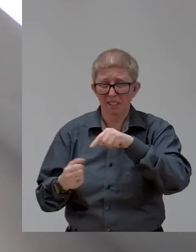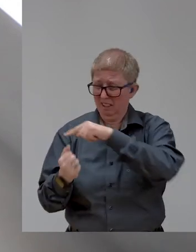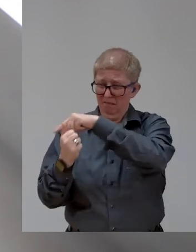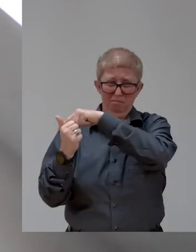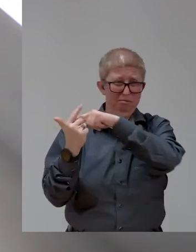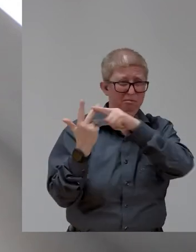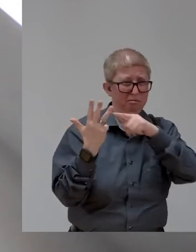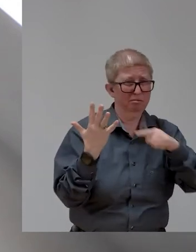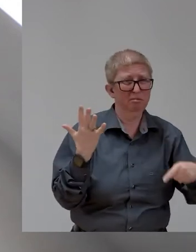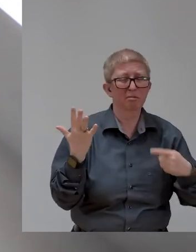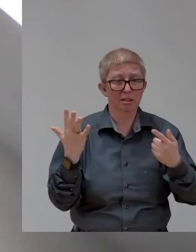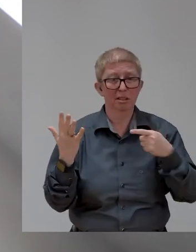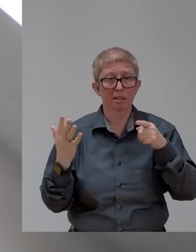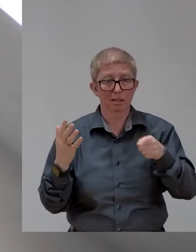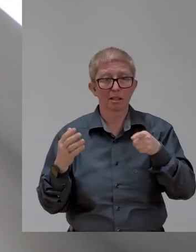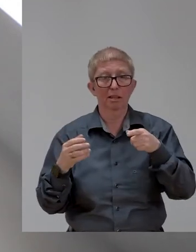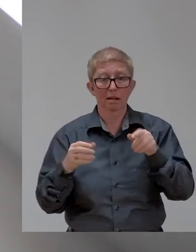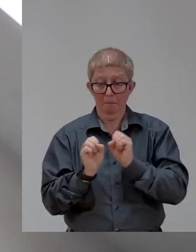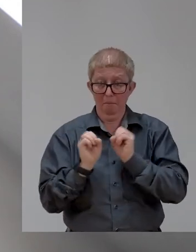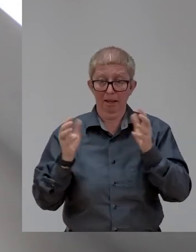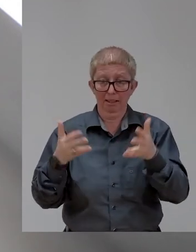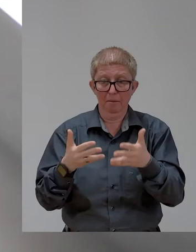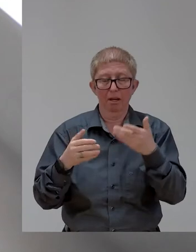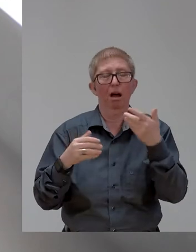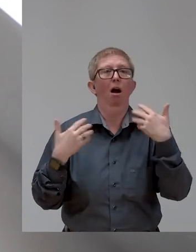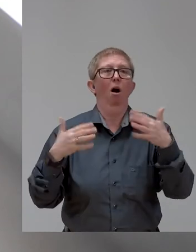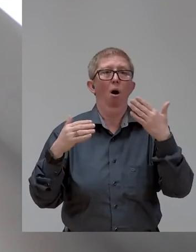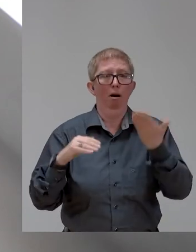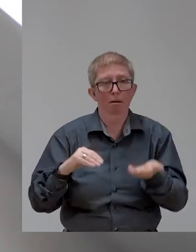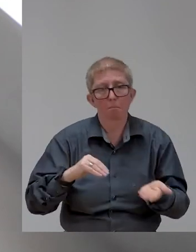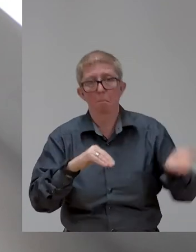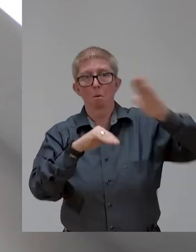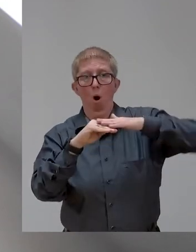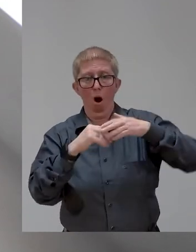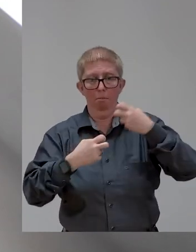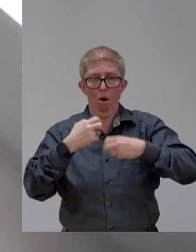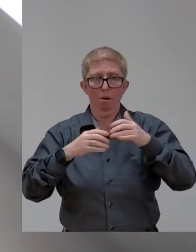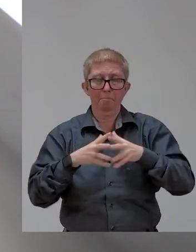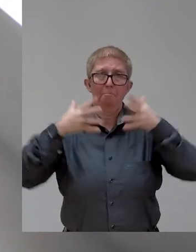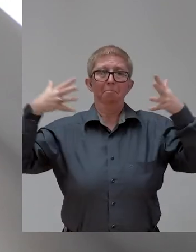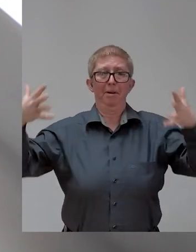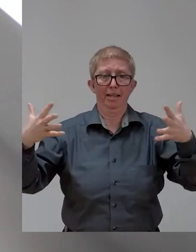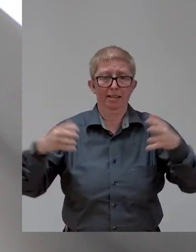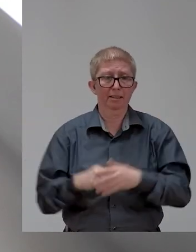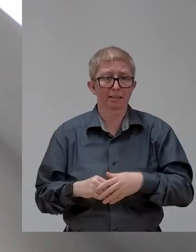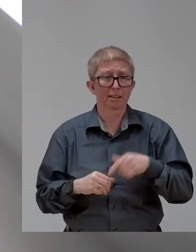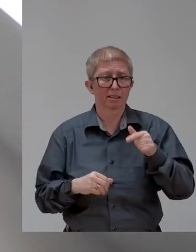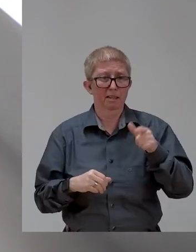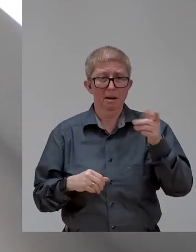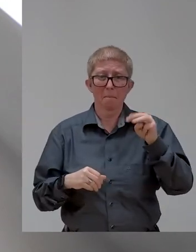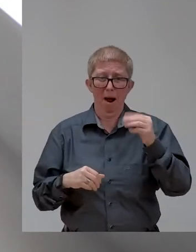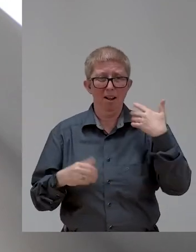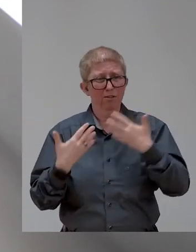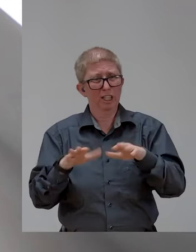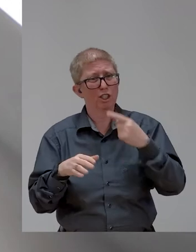the pandemic. And at the EFC, as Michael alluded to, we have been working for these issues for many years, trying to